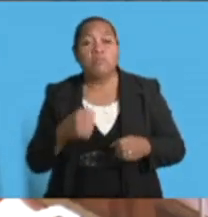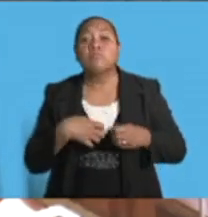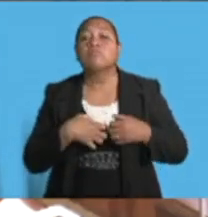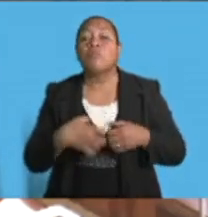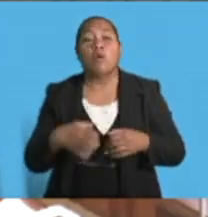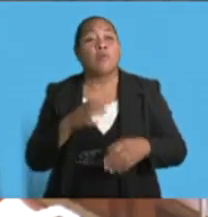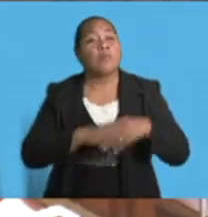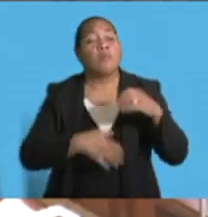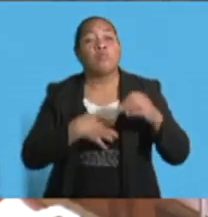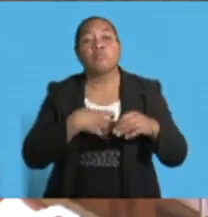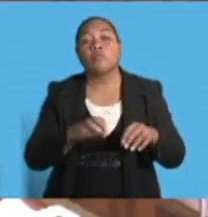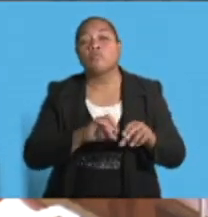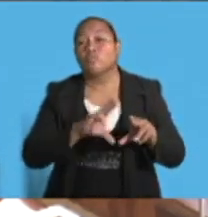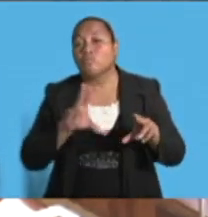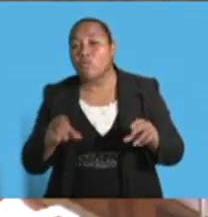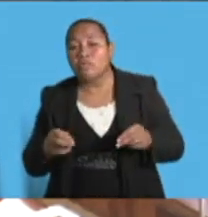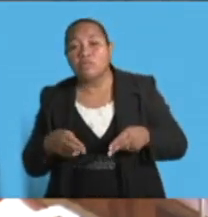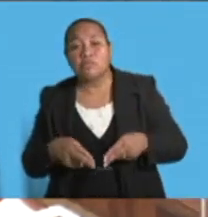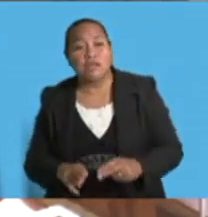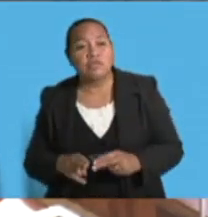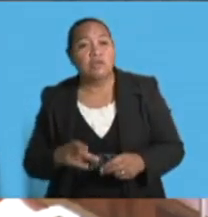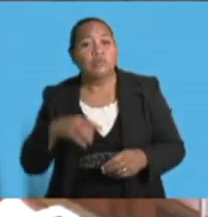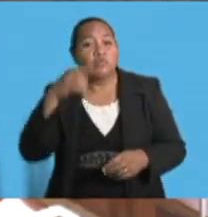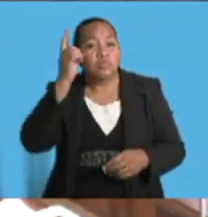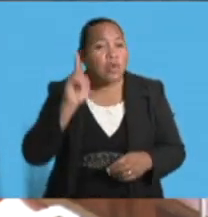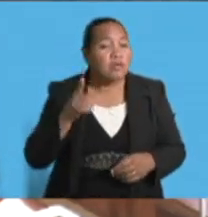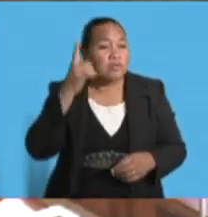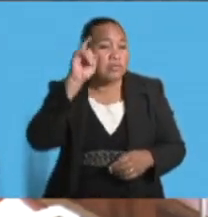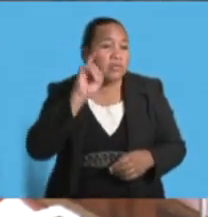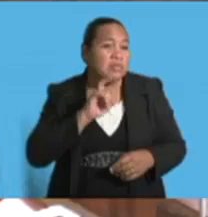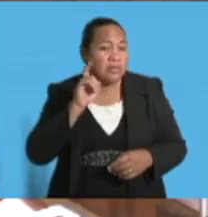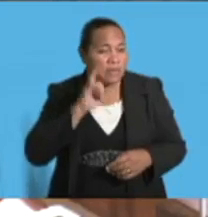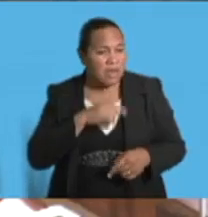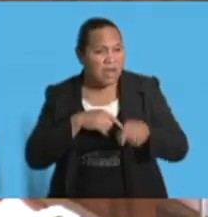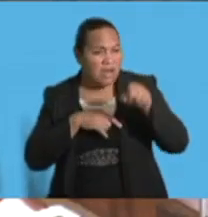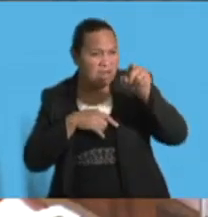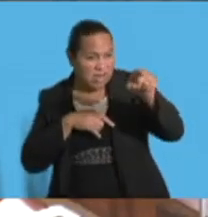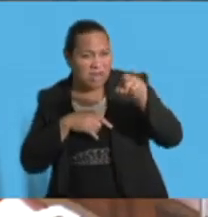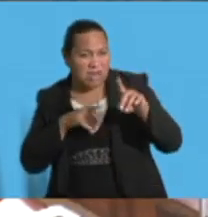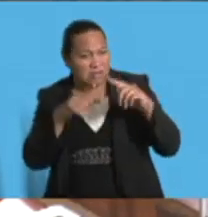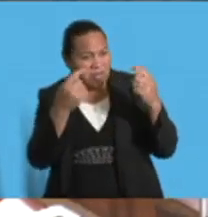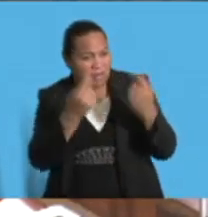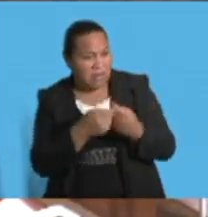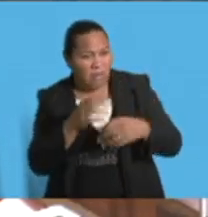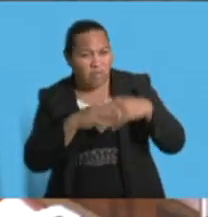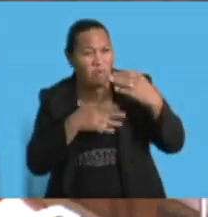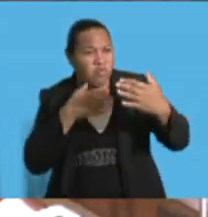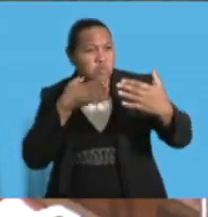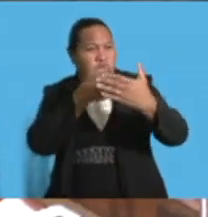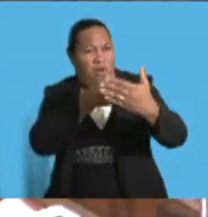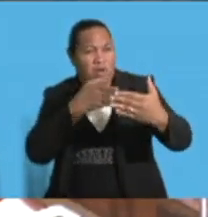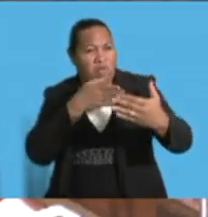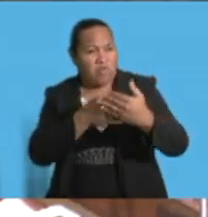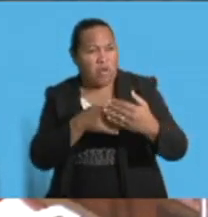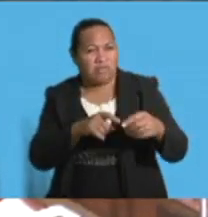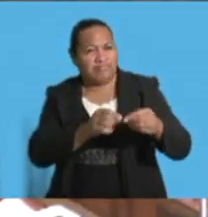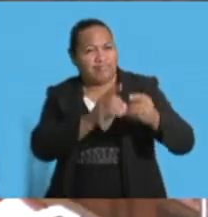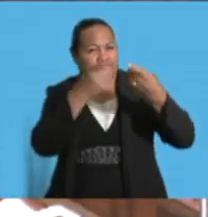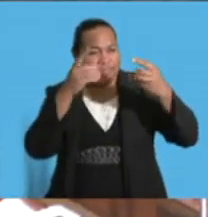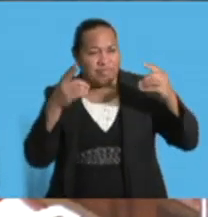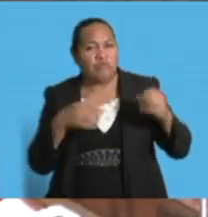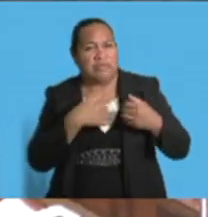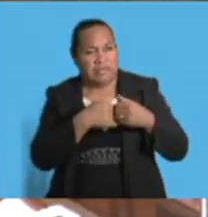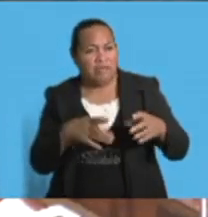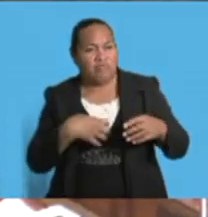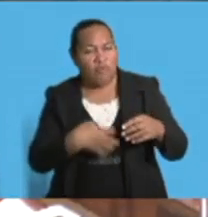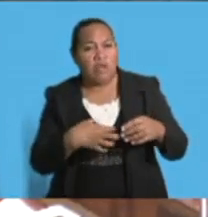bridges. We have built roads and bridges. And these people are building walls and trenches. Walls between different races and trenches between